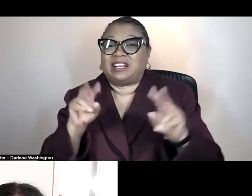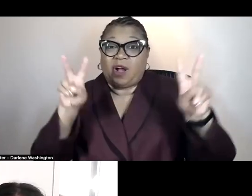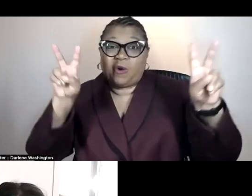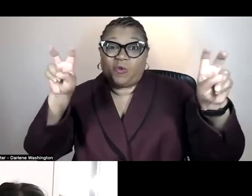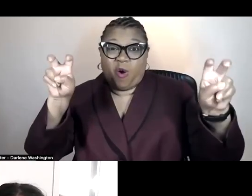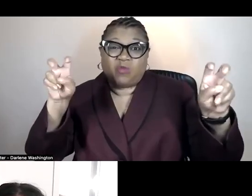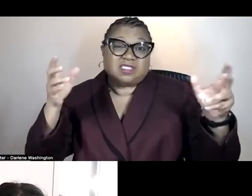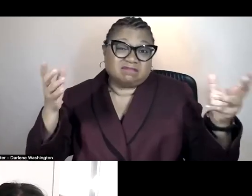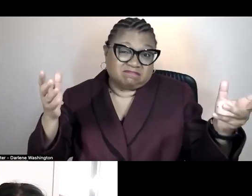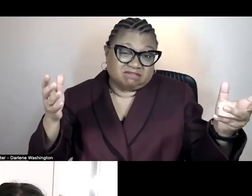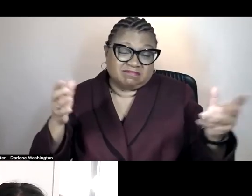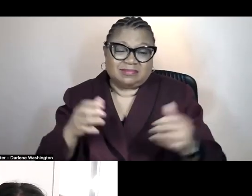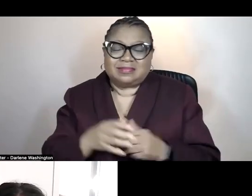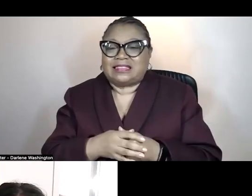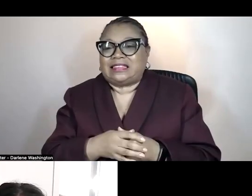in,